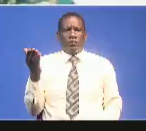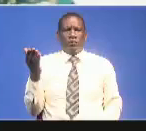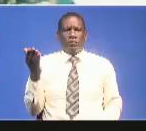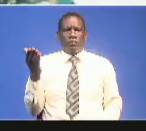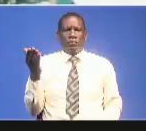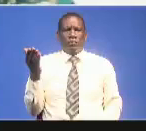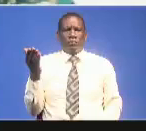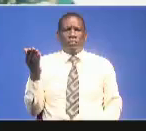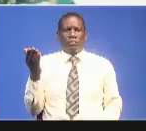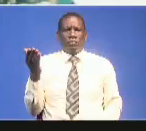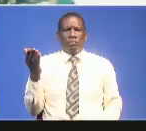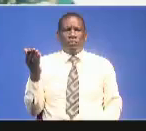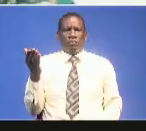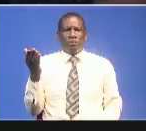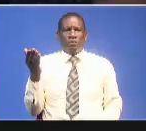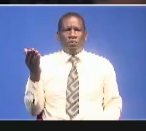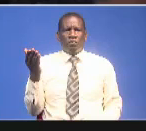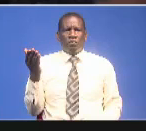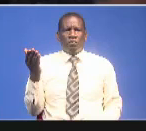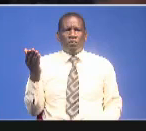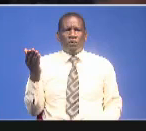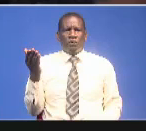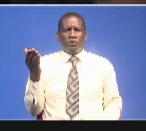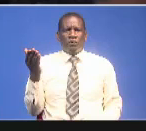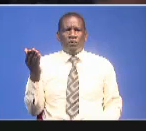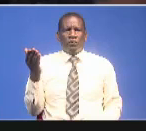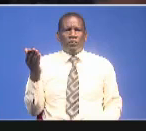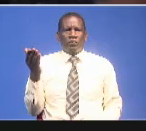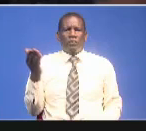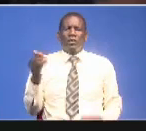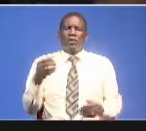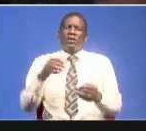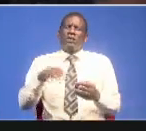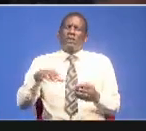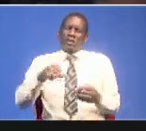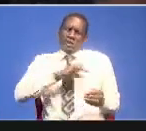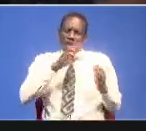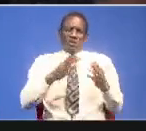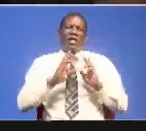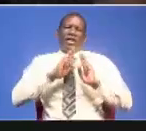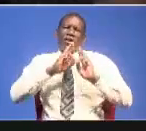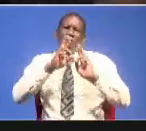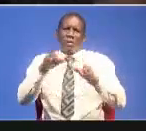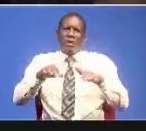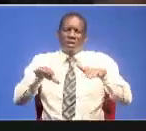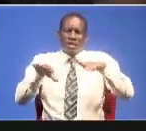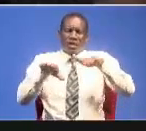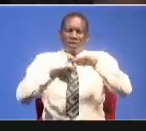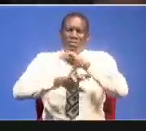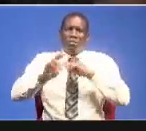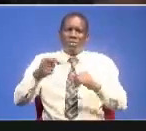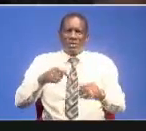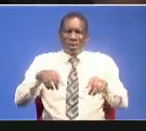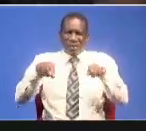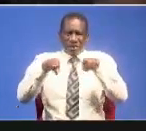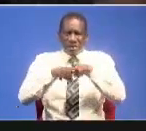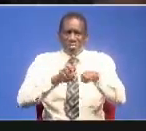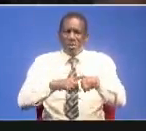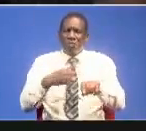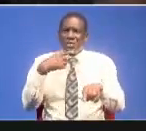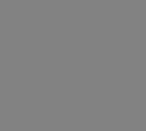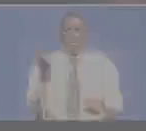only fair you give them an ear." Sakaja replied to Gachagua almost immediately,